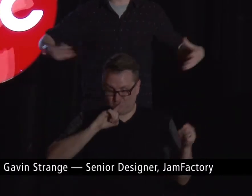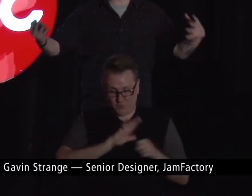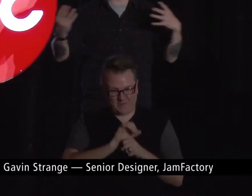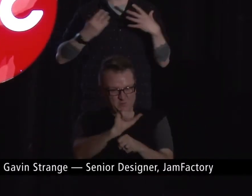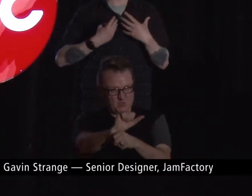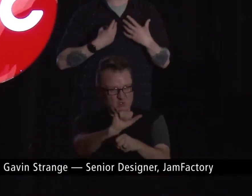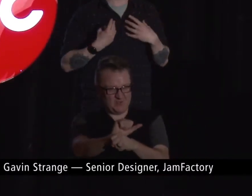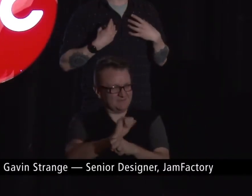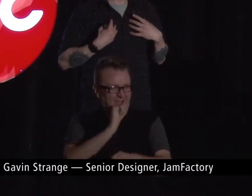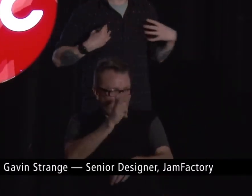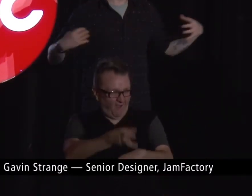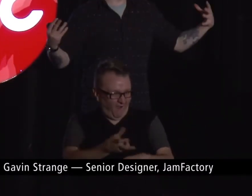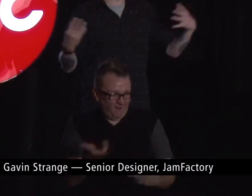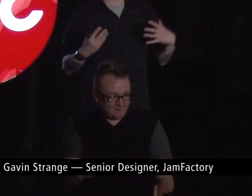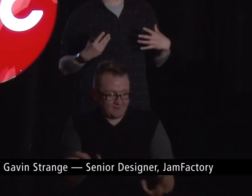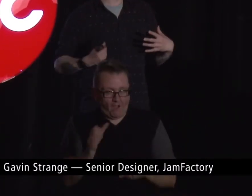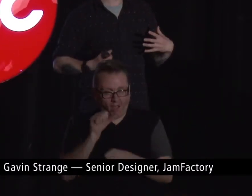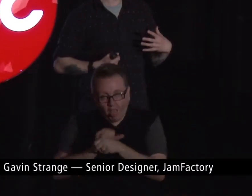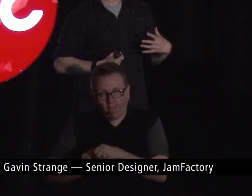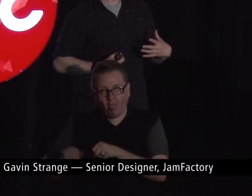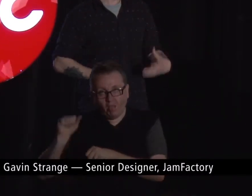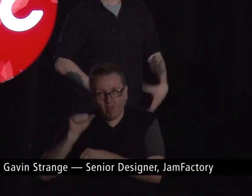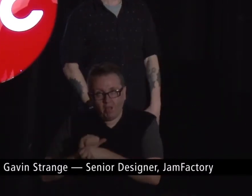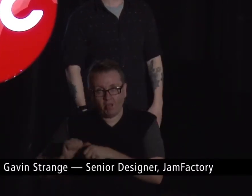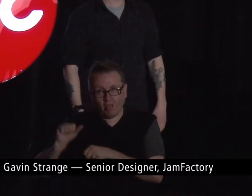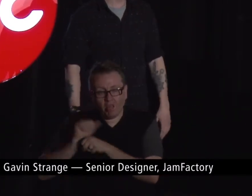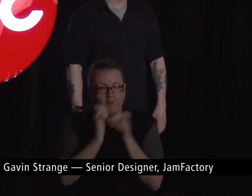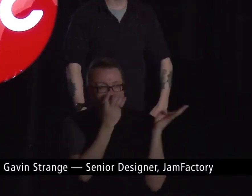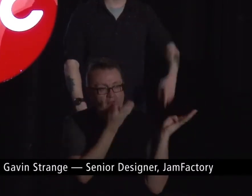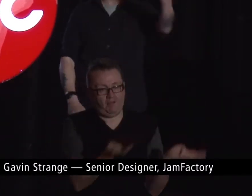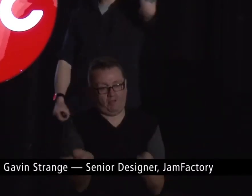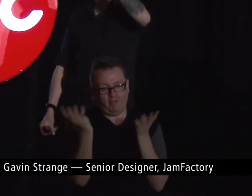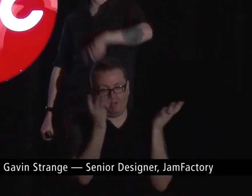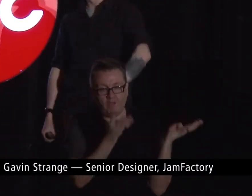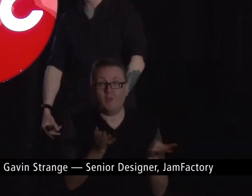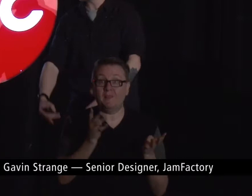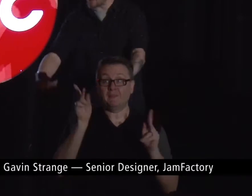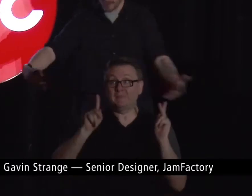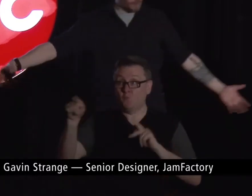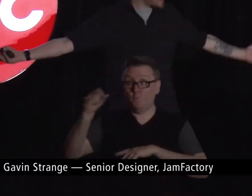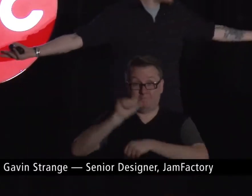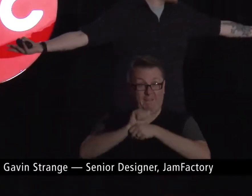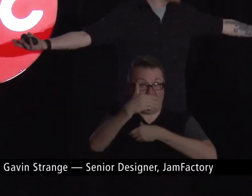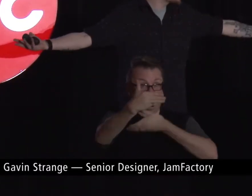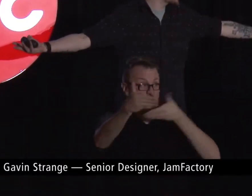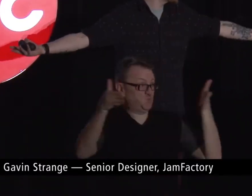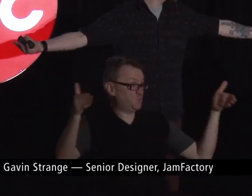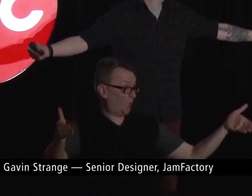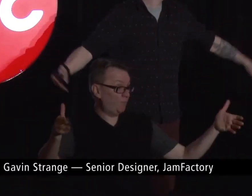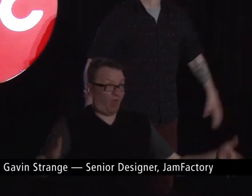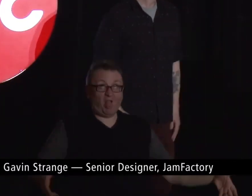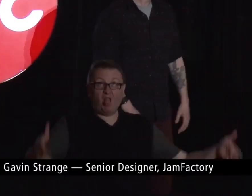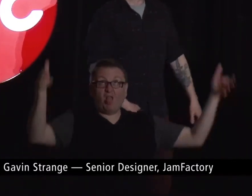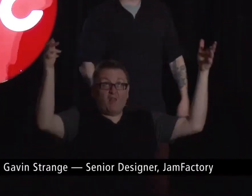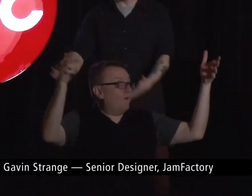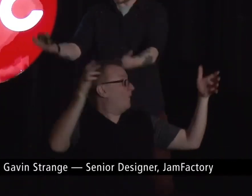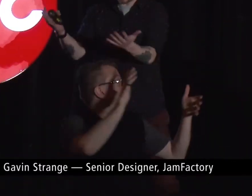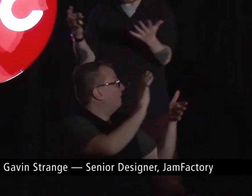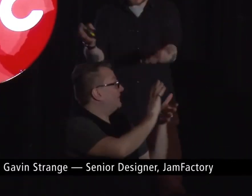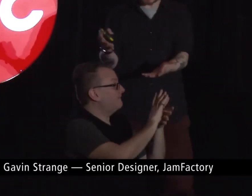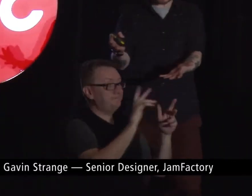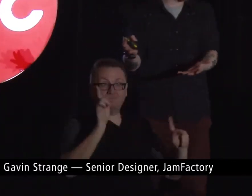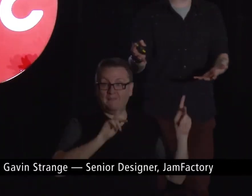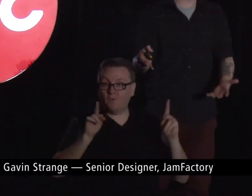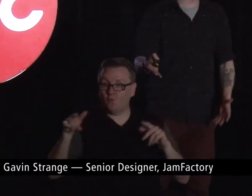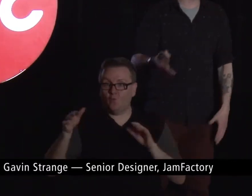isn't difficult, this isn't laborious. Like, people who built this room, the people that put this flipping stage together, these